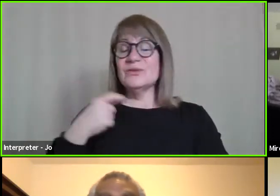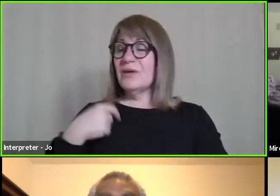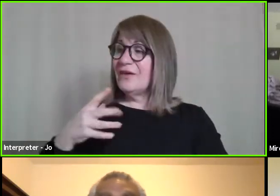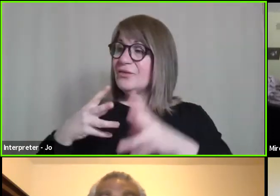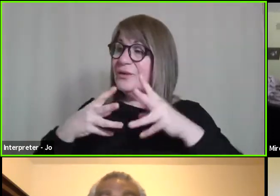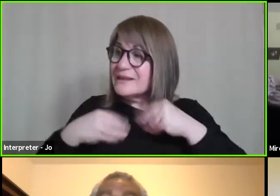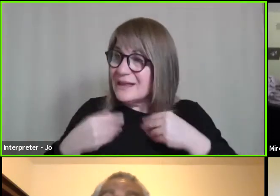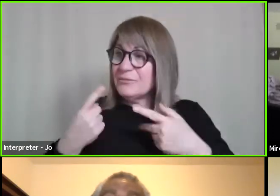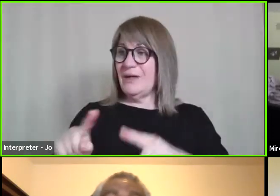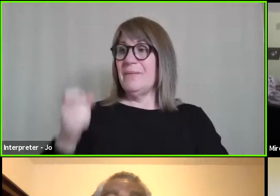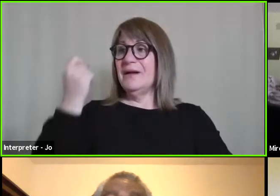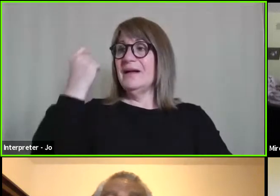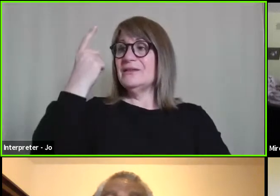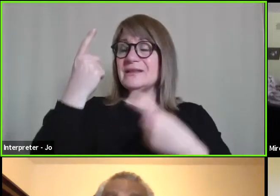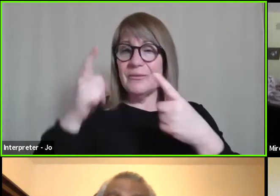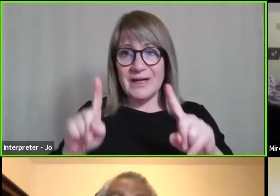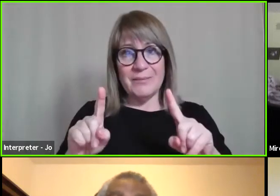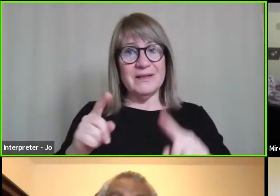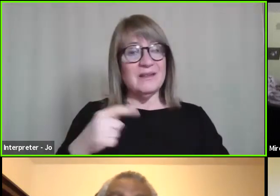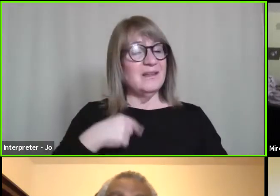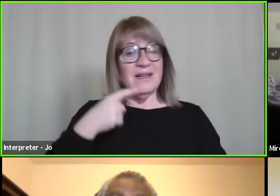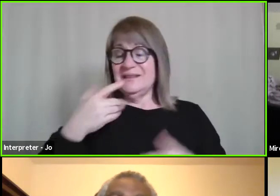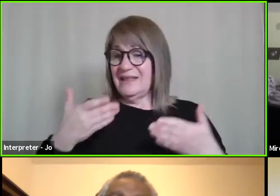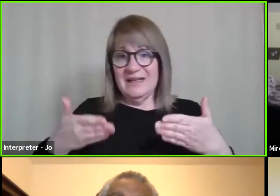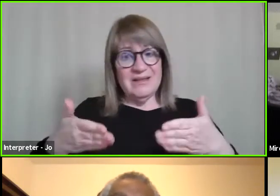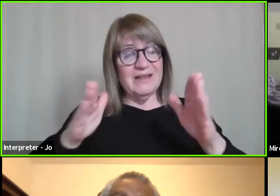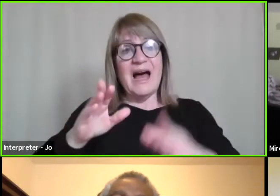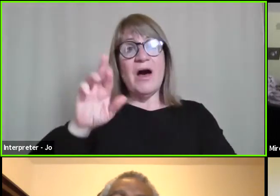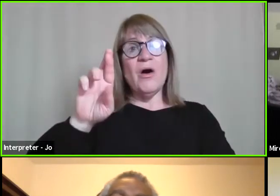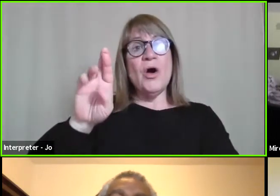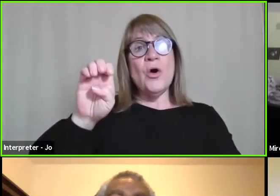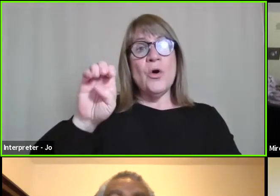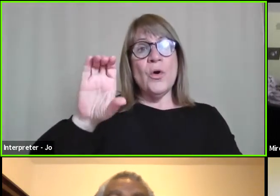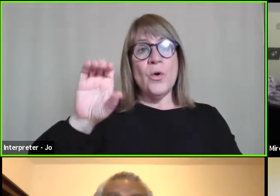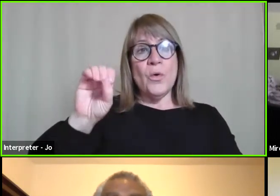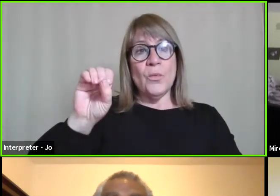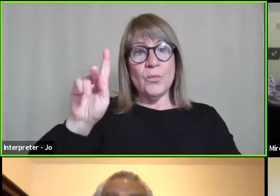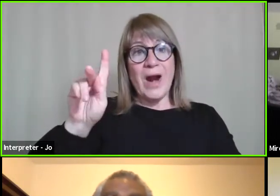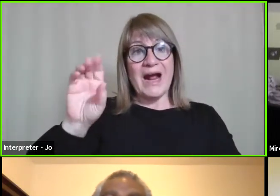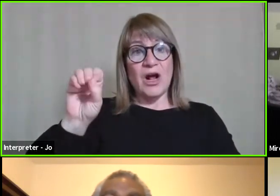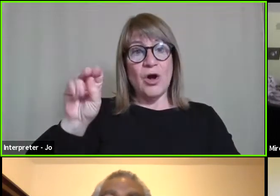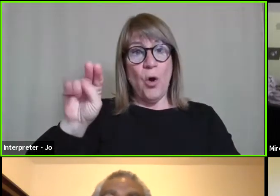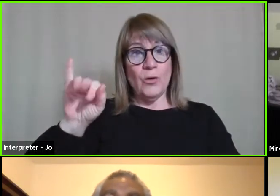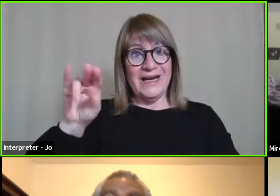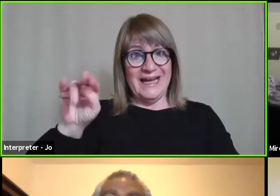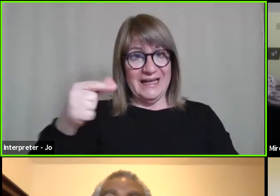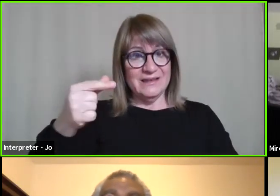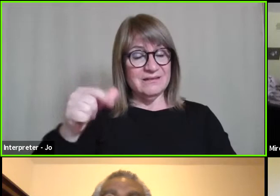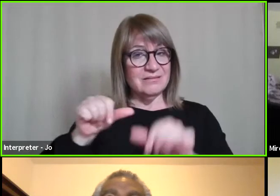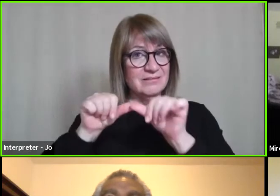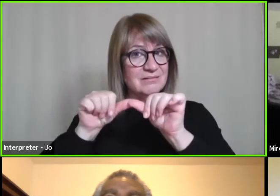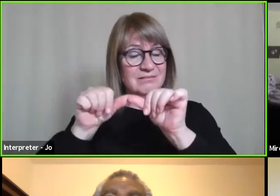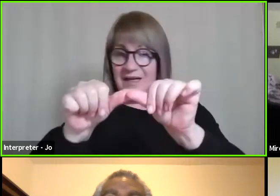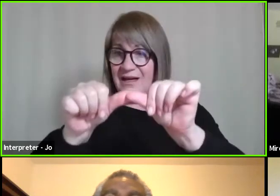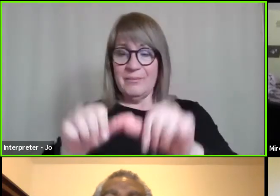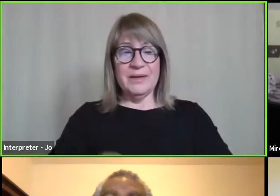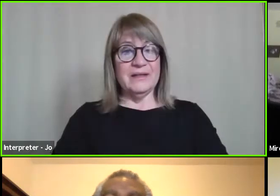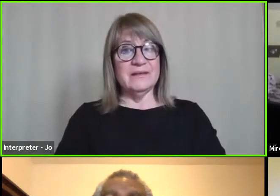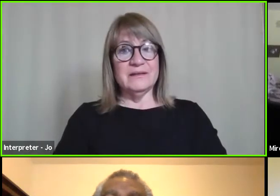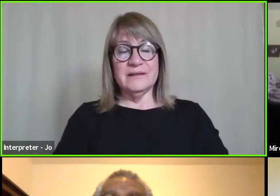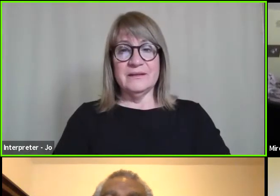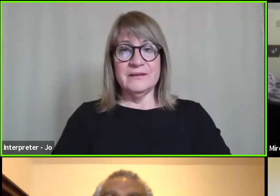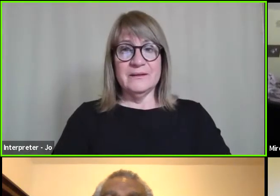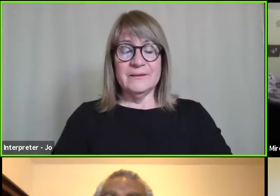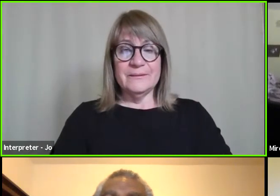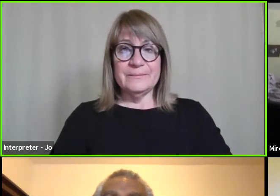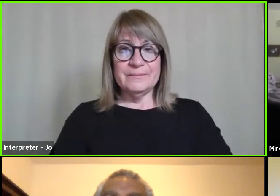and i i say let the reckoning happen and but let it be a sustained one complexity only lends